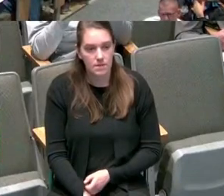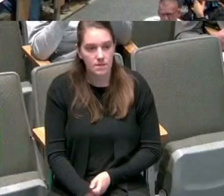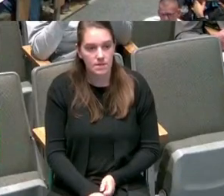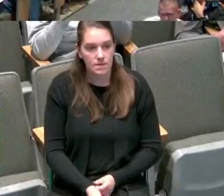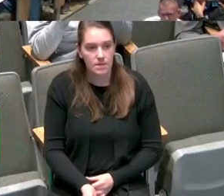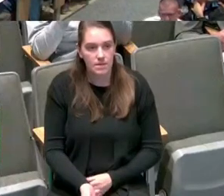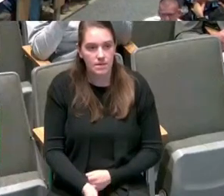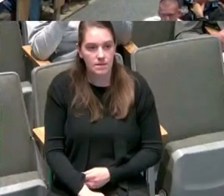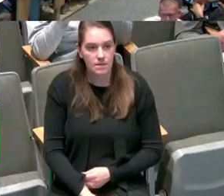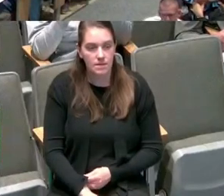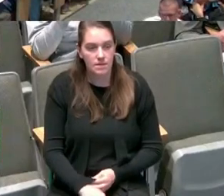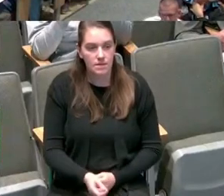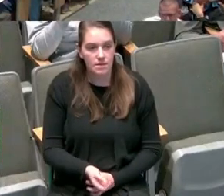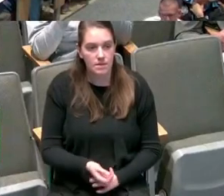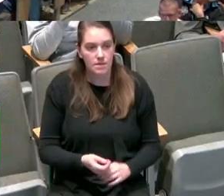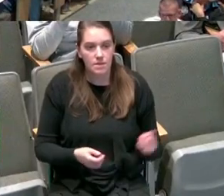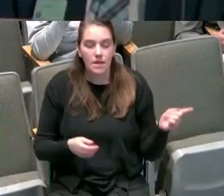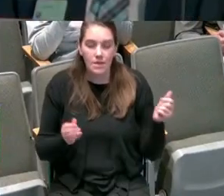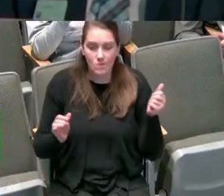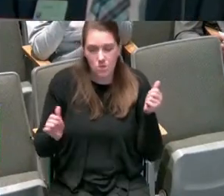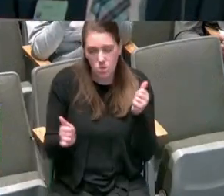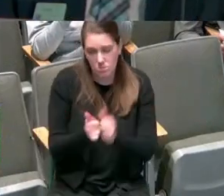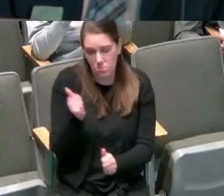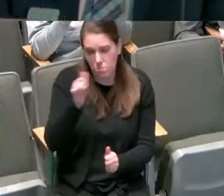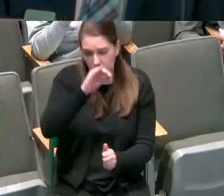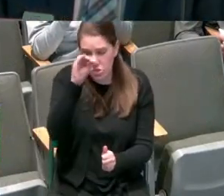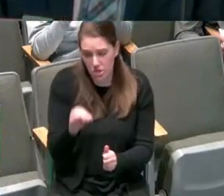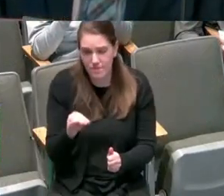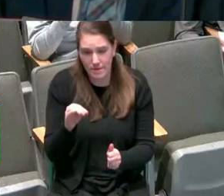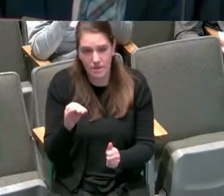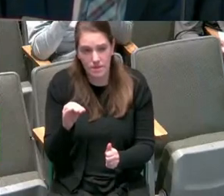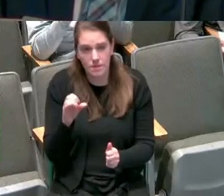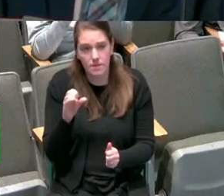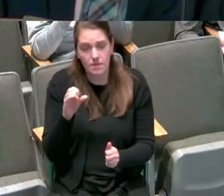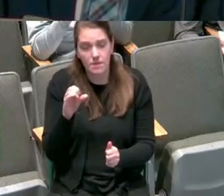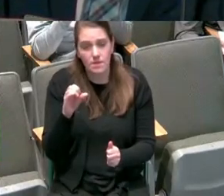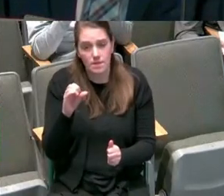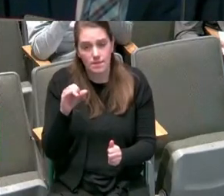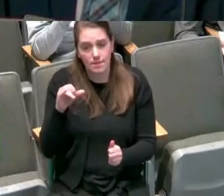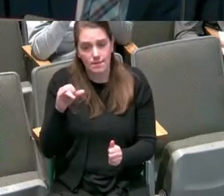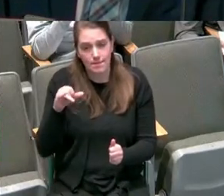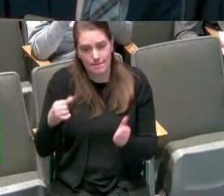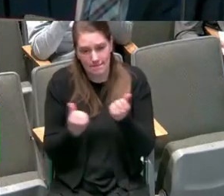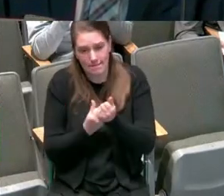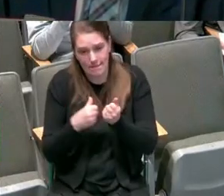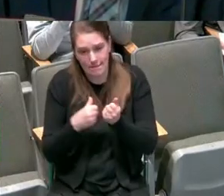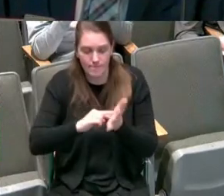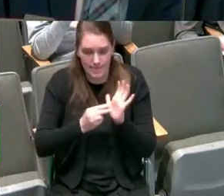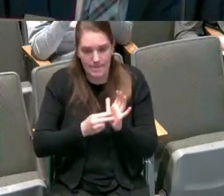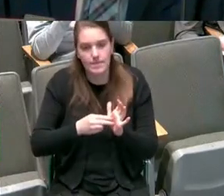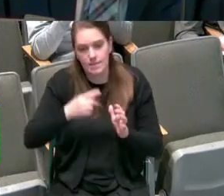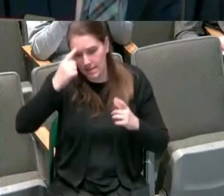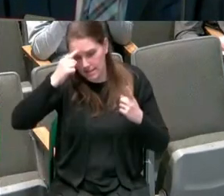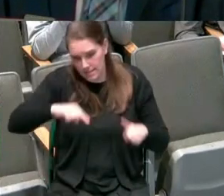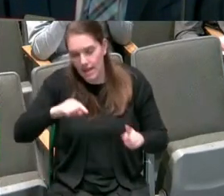okay there was a majority so the consent agenda passes